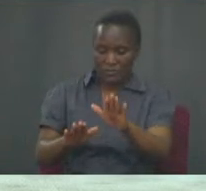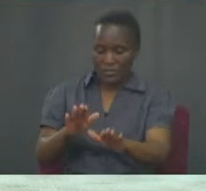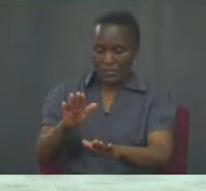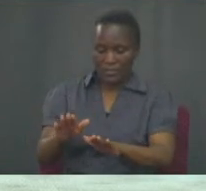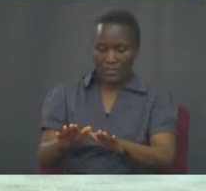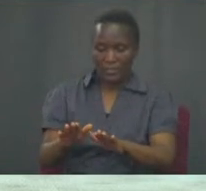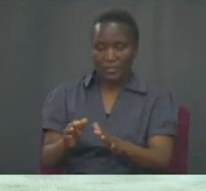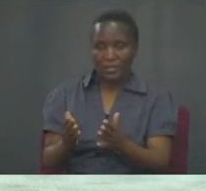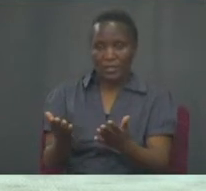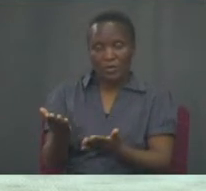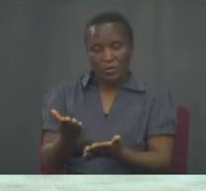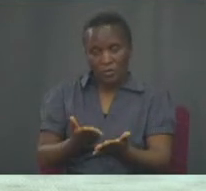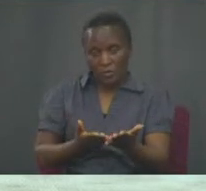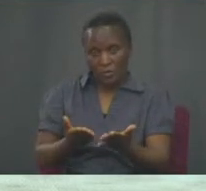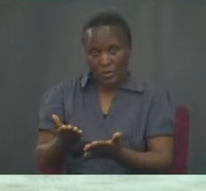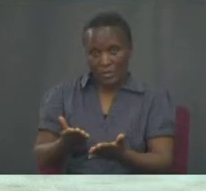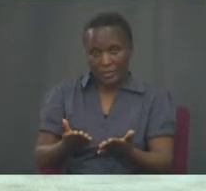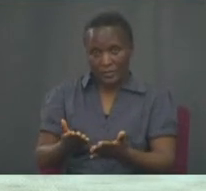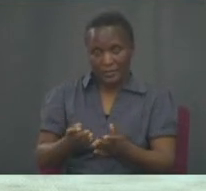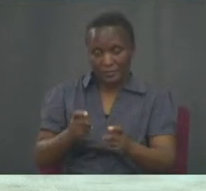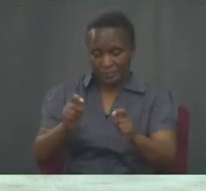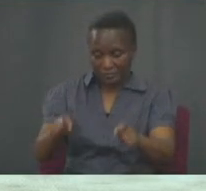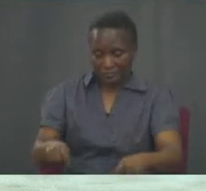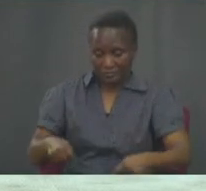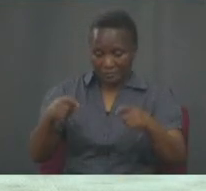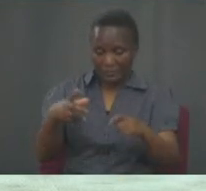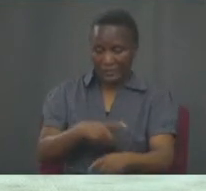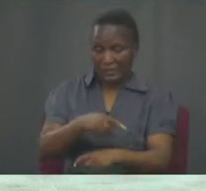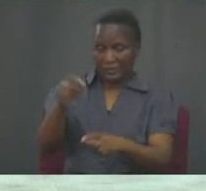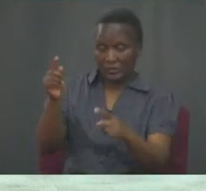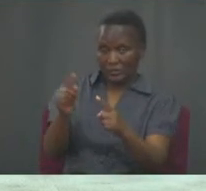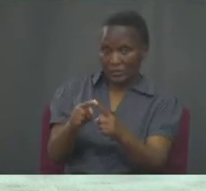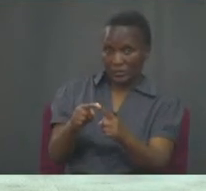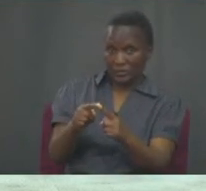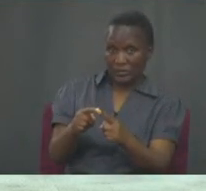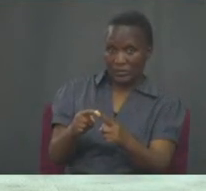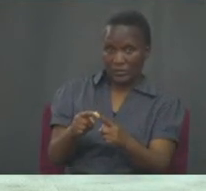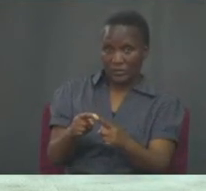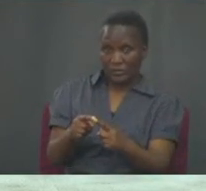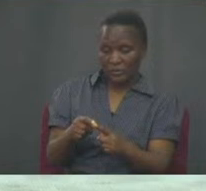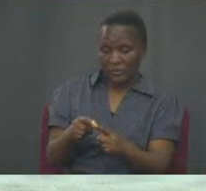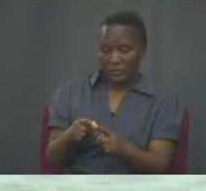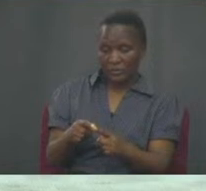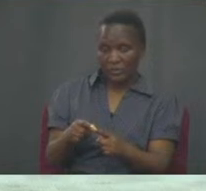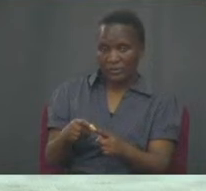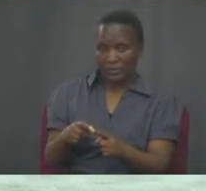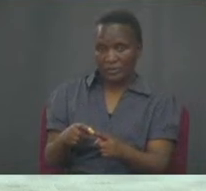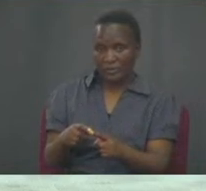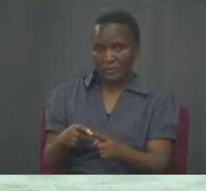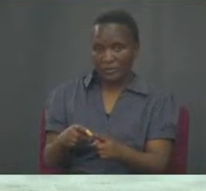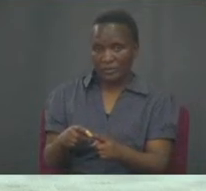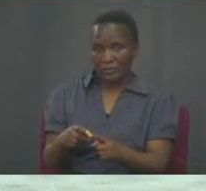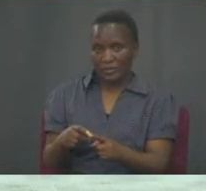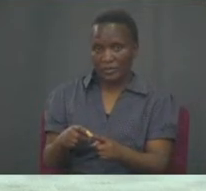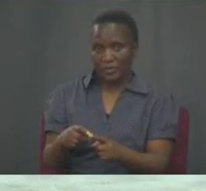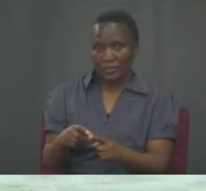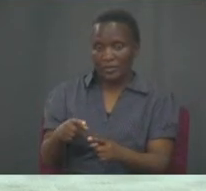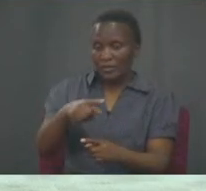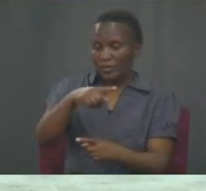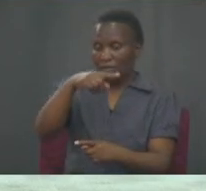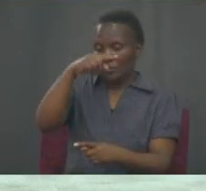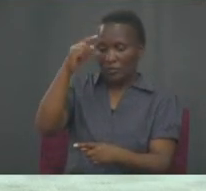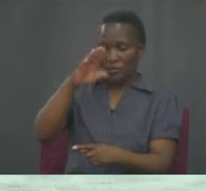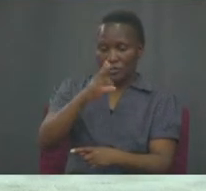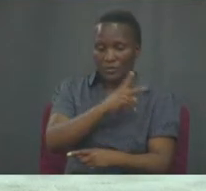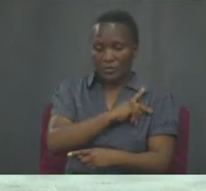Where have your chariots gone to, Sir Sisera? Jabin, your boss, is waiting for you to report a victory